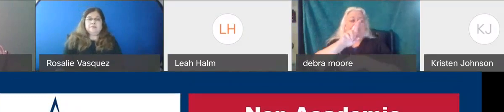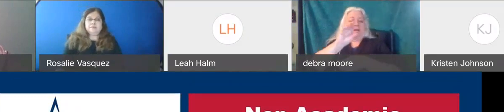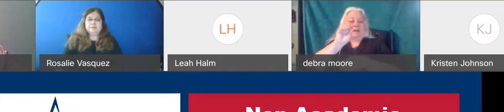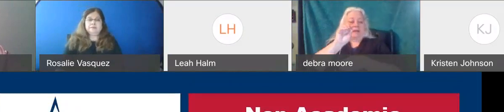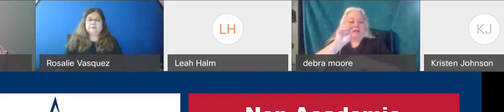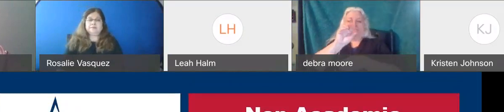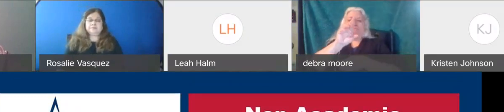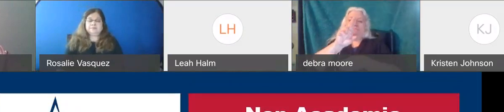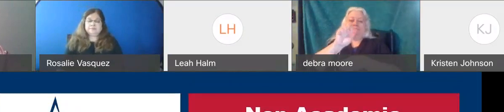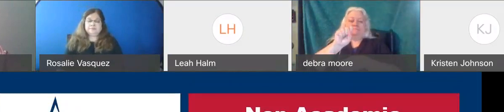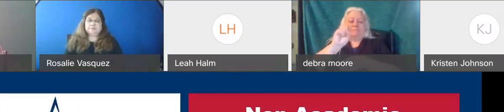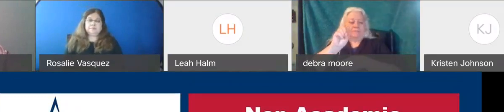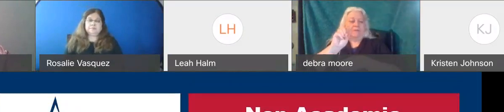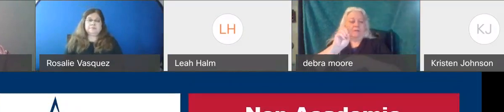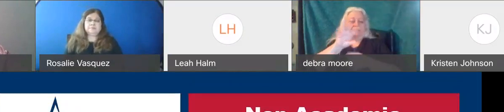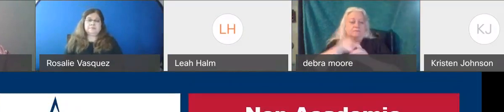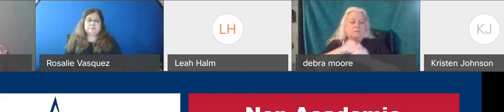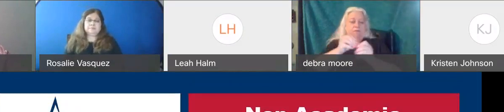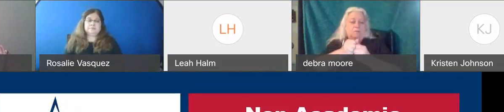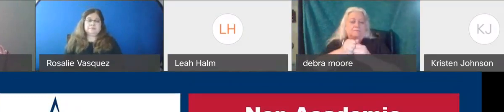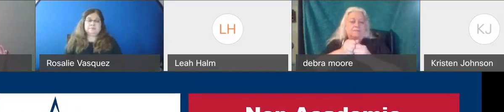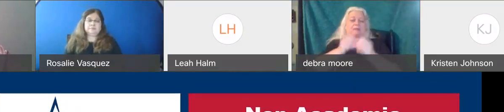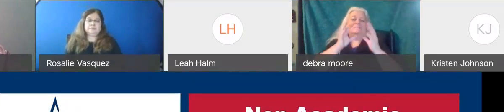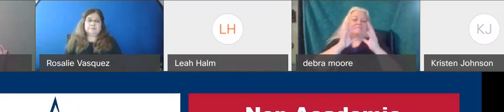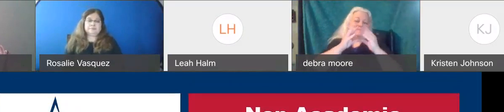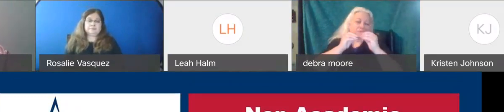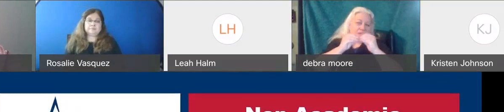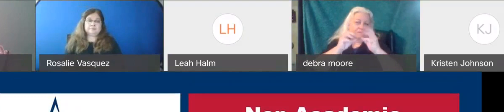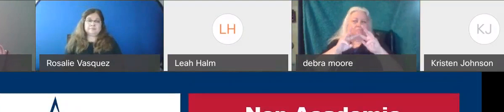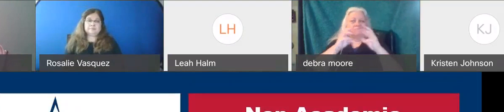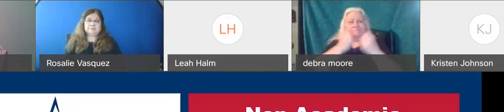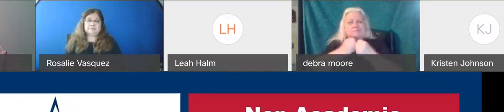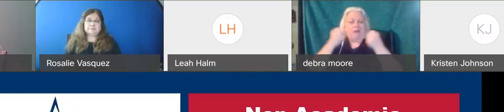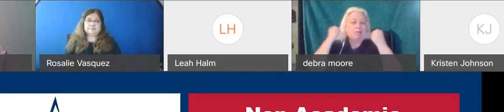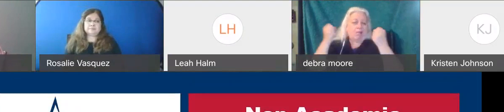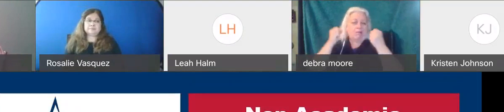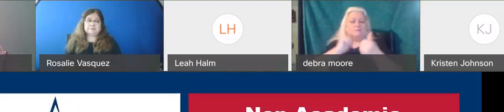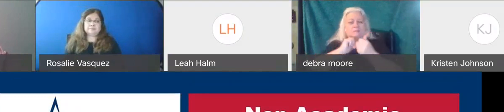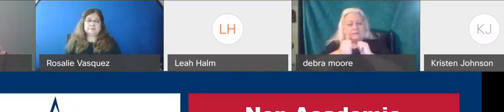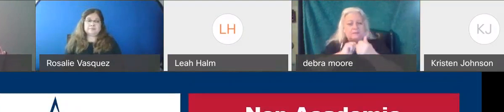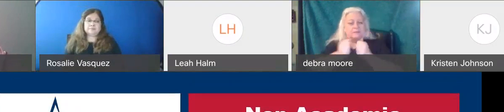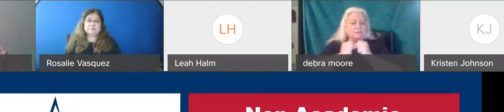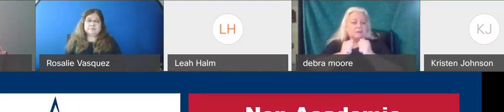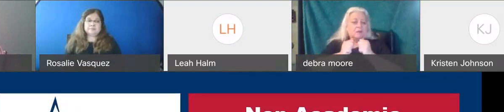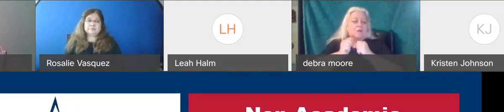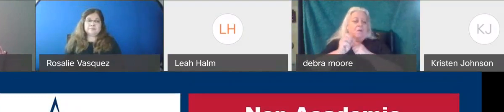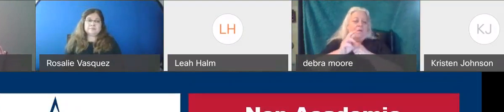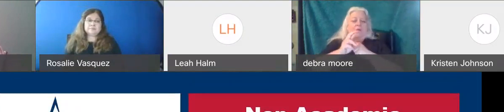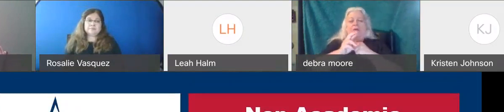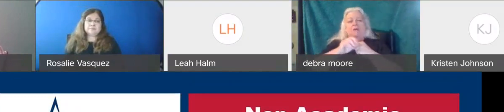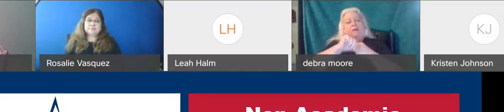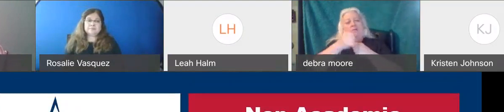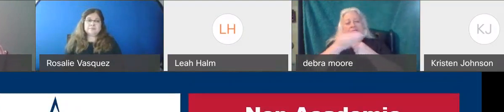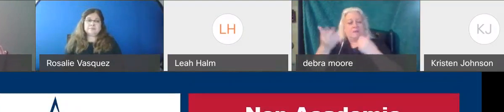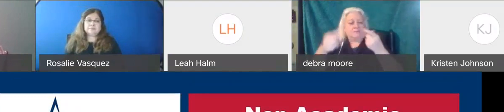an organization participating in conventions, workshops, athletic events or competitions, or non-athletic events and